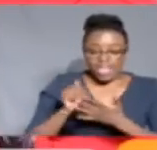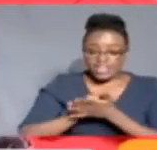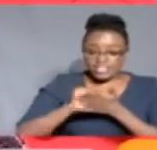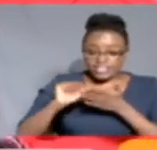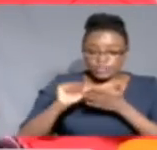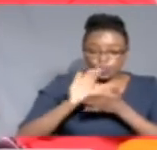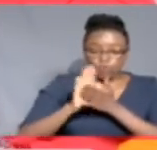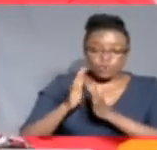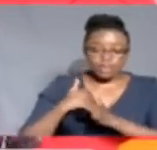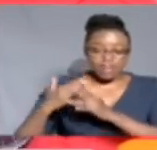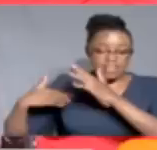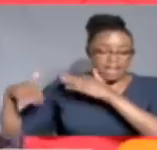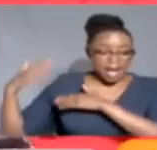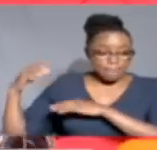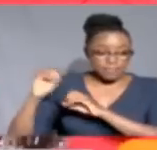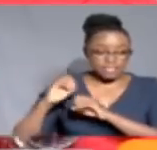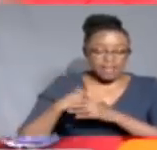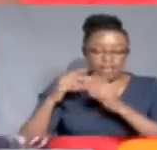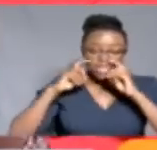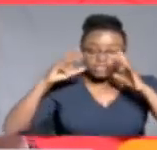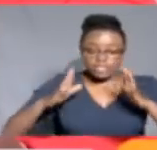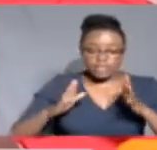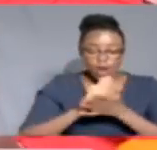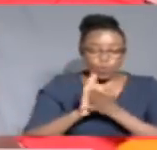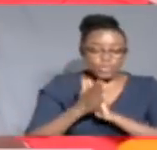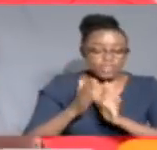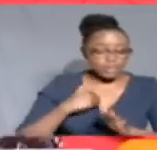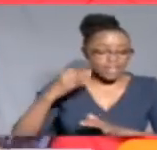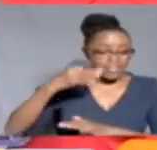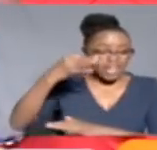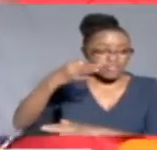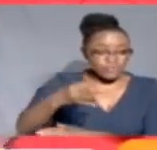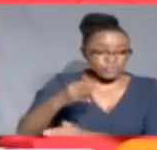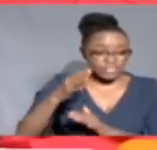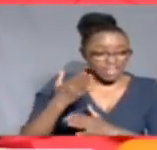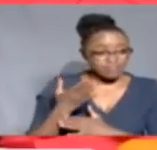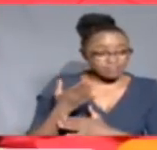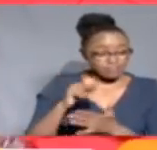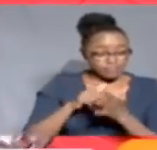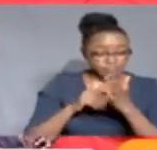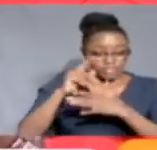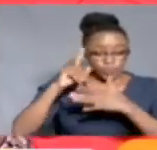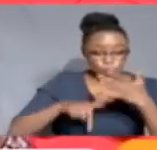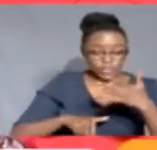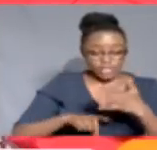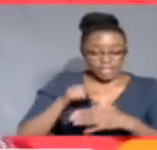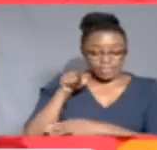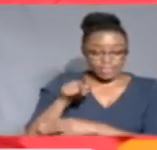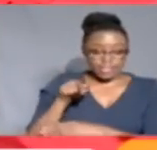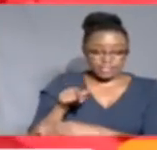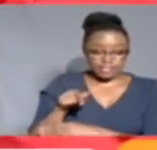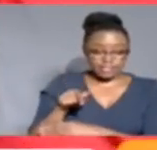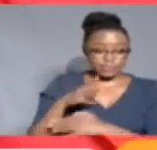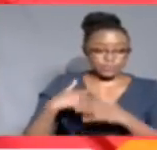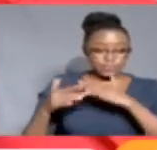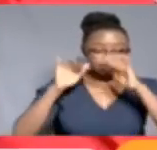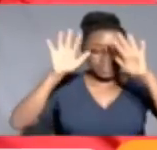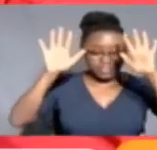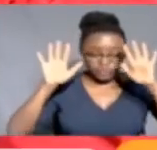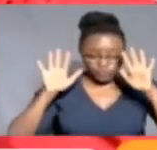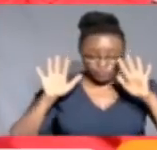without a past, and there is no sinner without a future. And in this regard, for me, what is very